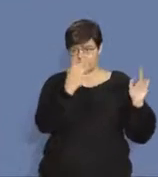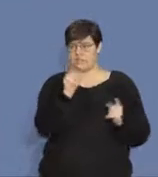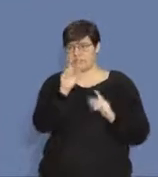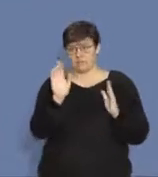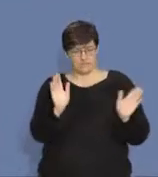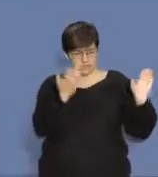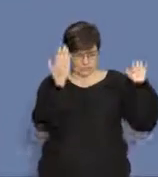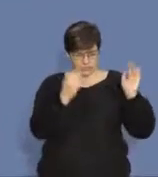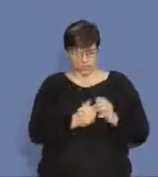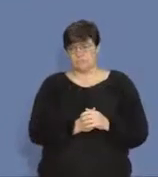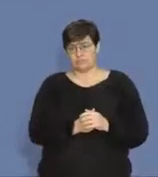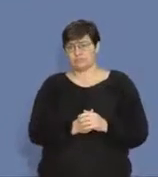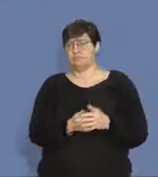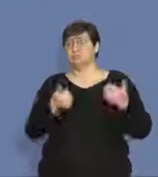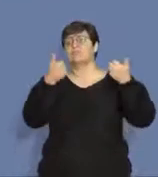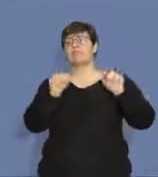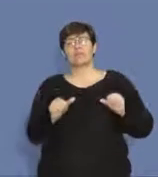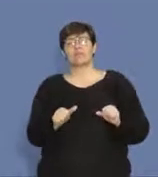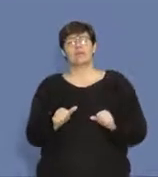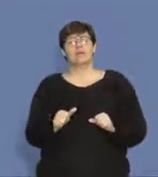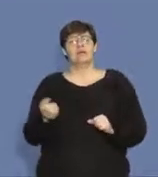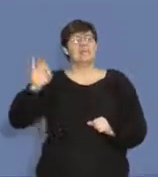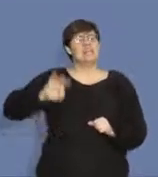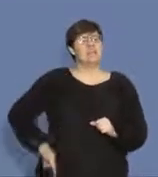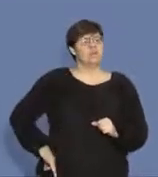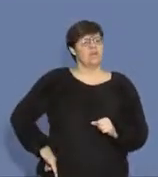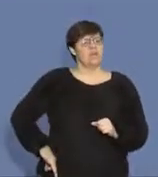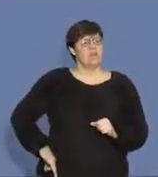dusted. What about wages?